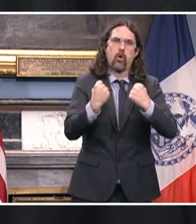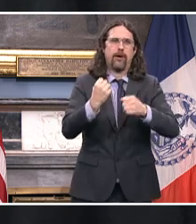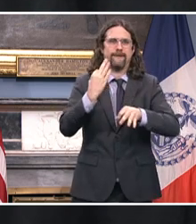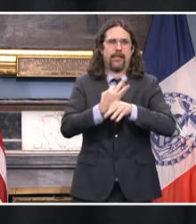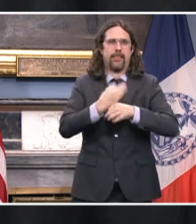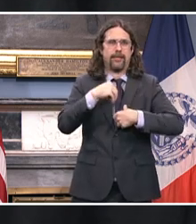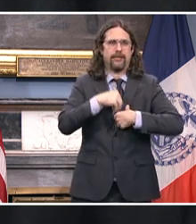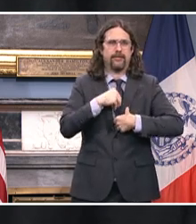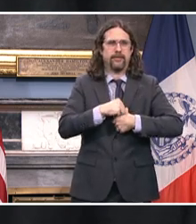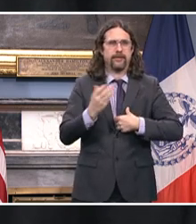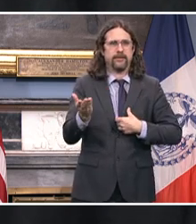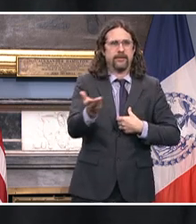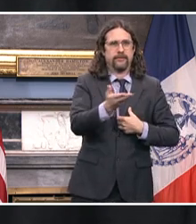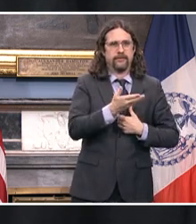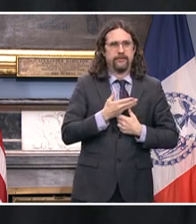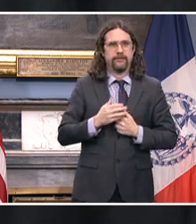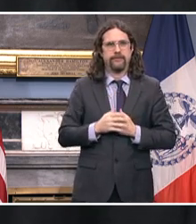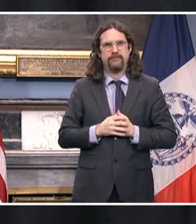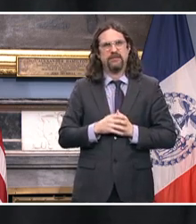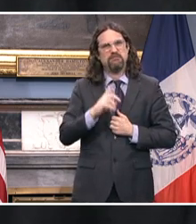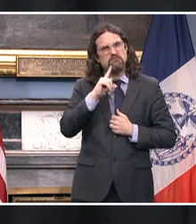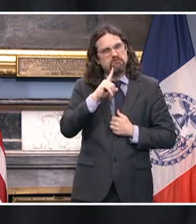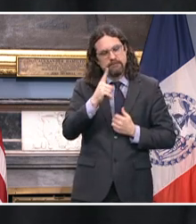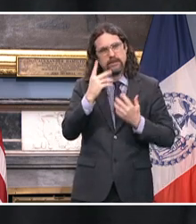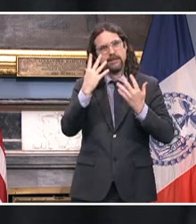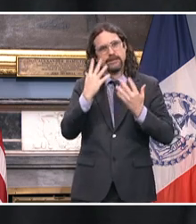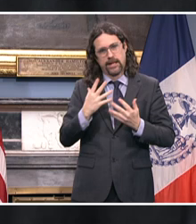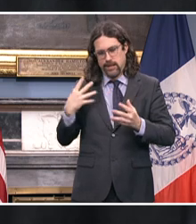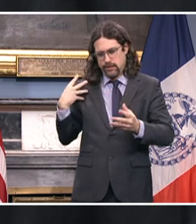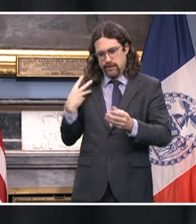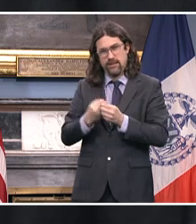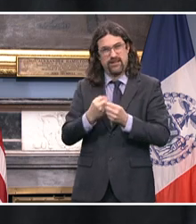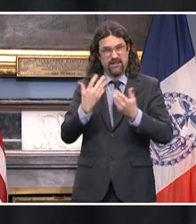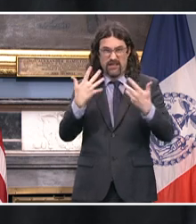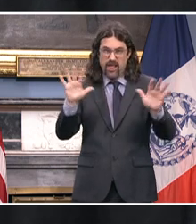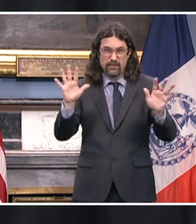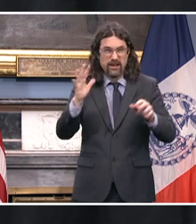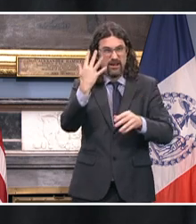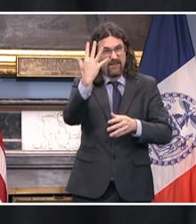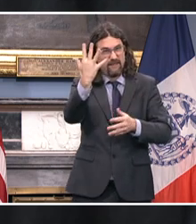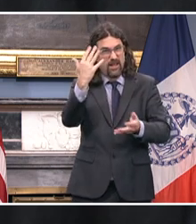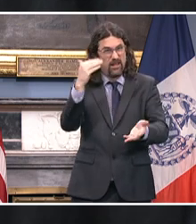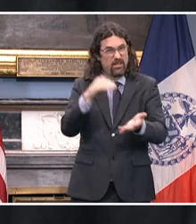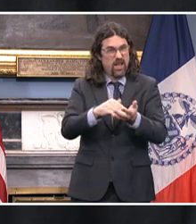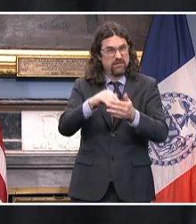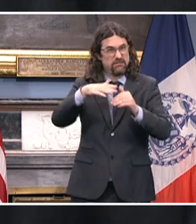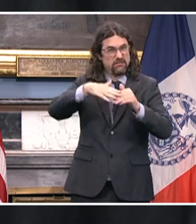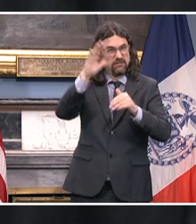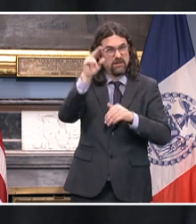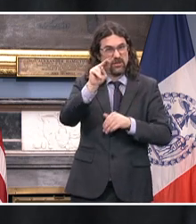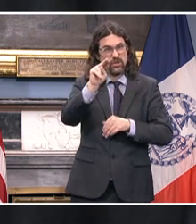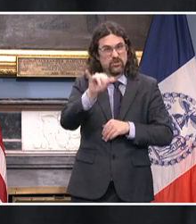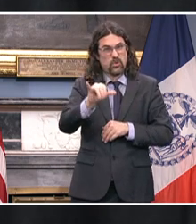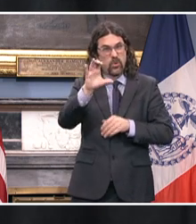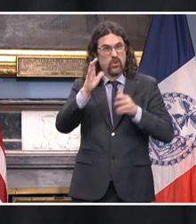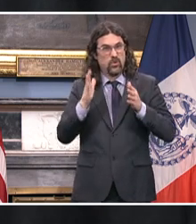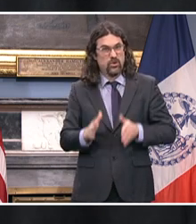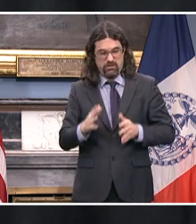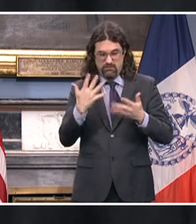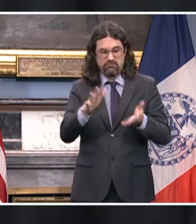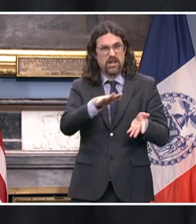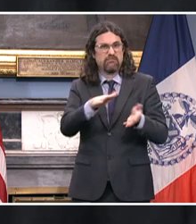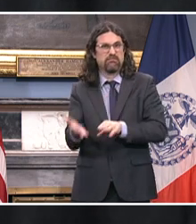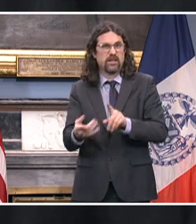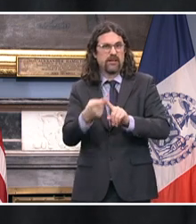9/11. A number we literally can hardly imagine. And every single one of the people we lost, a